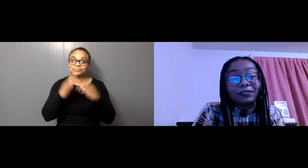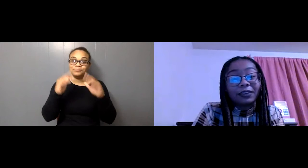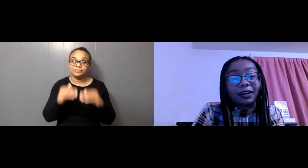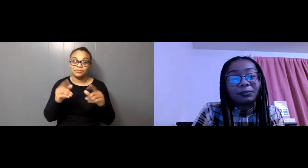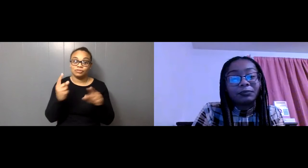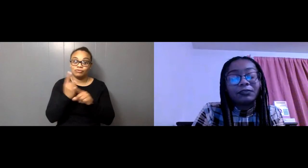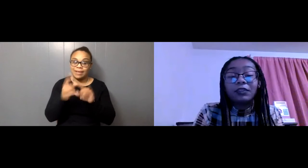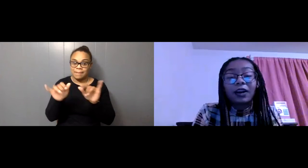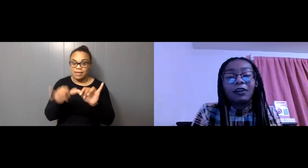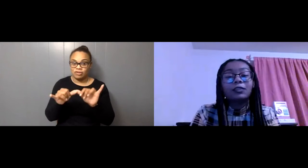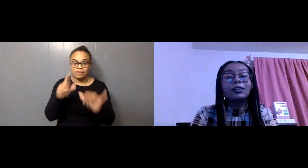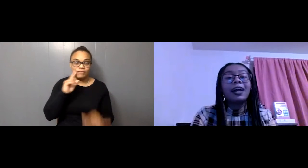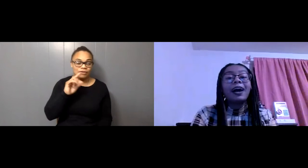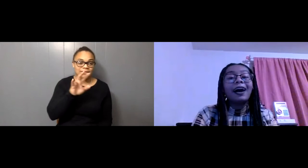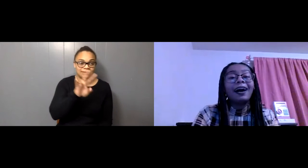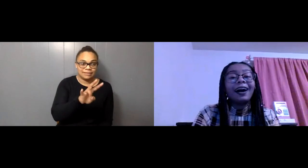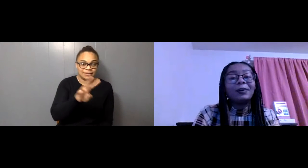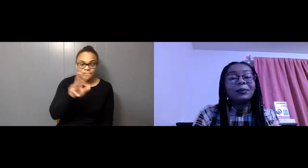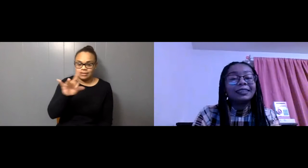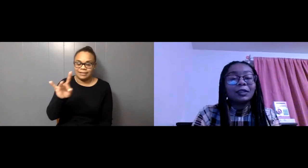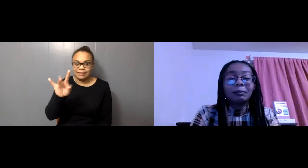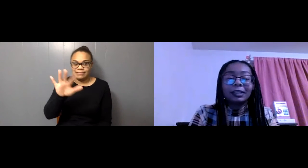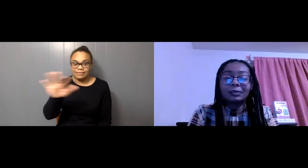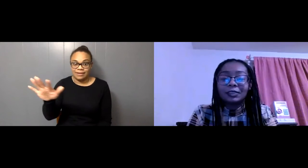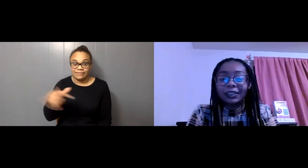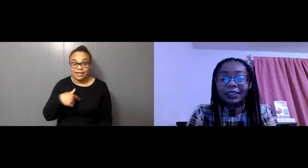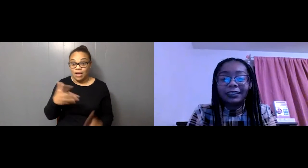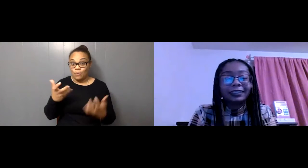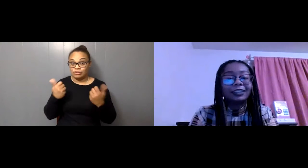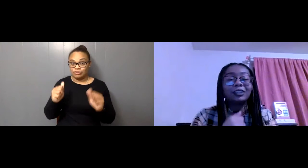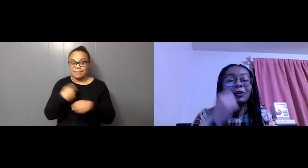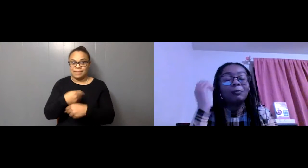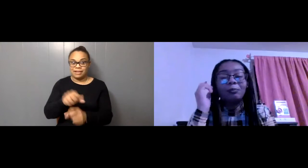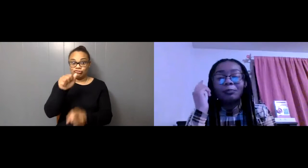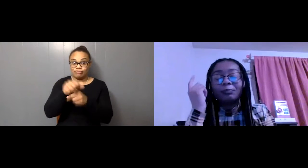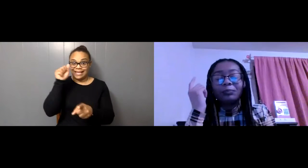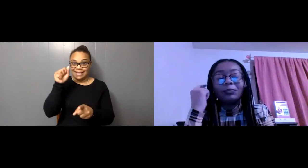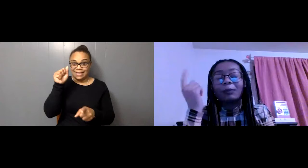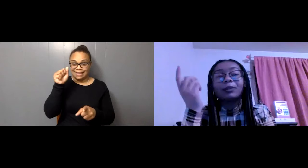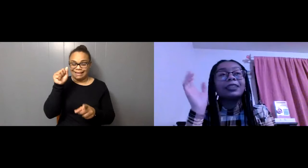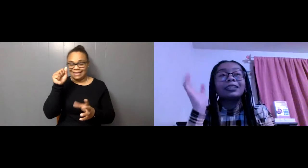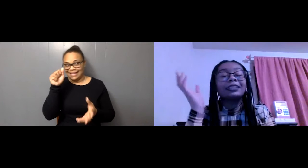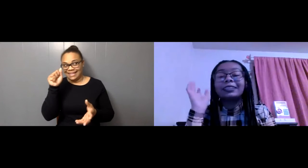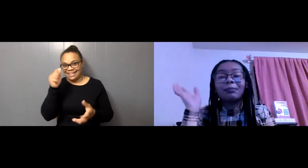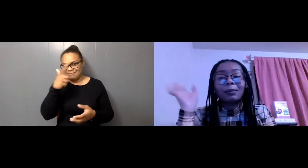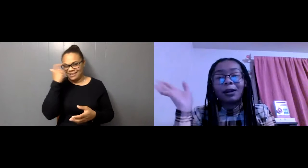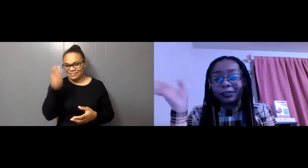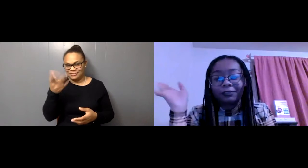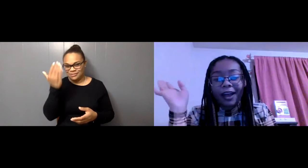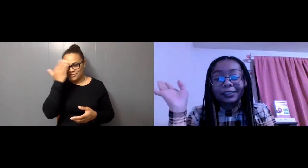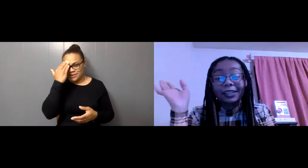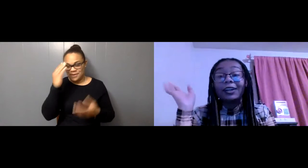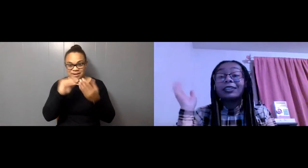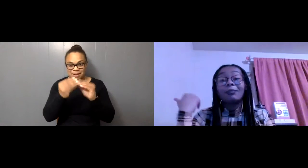30, 55 rule? I wanted to try to make this one tricky because, you know, numbers, they escape my mind